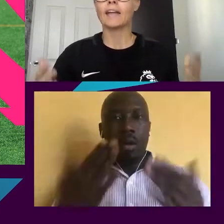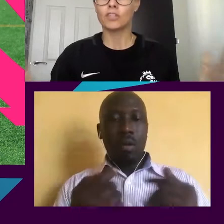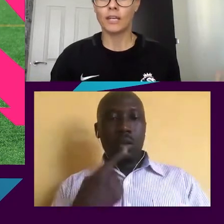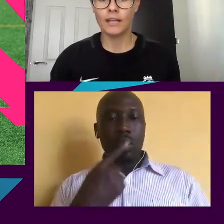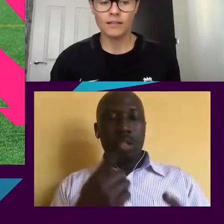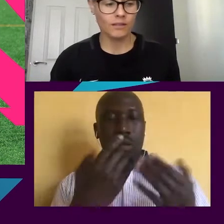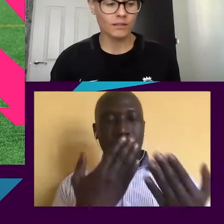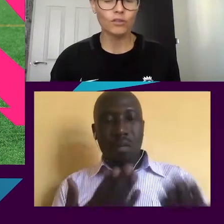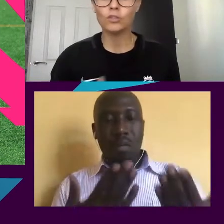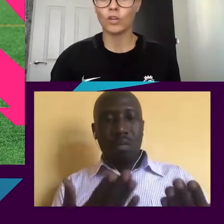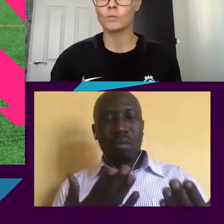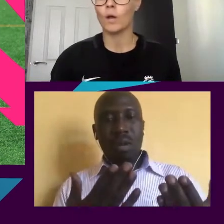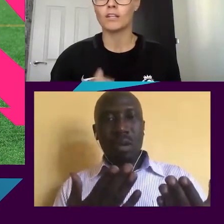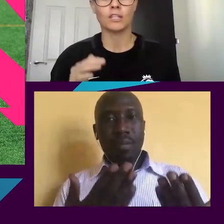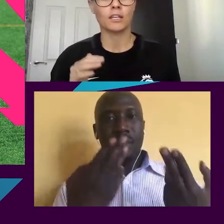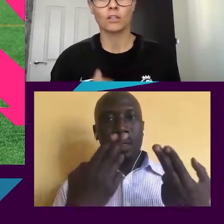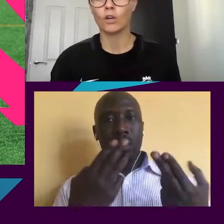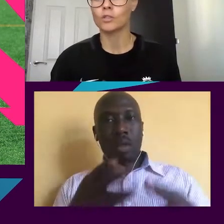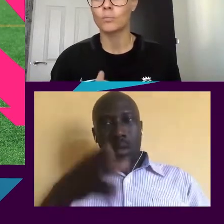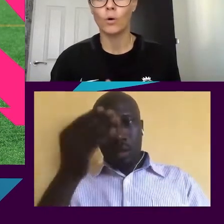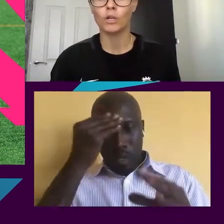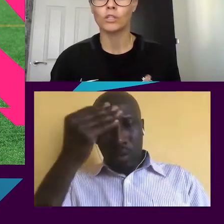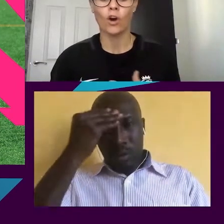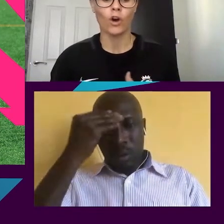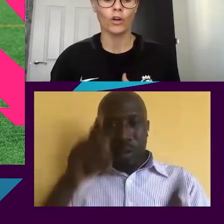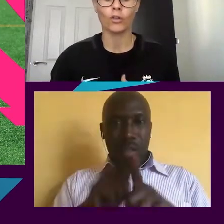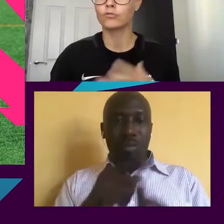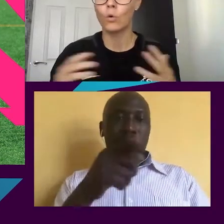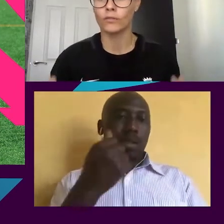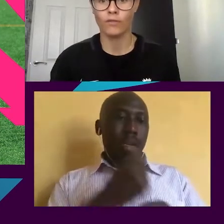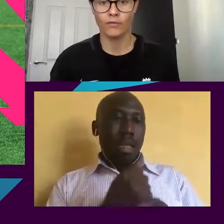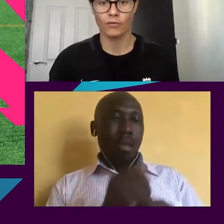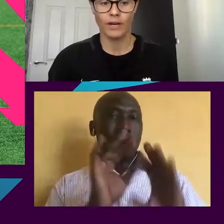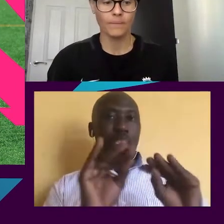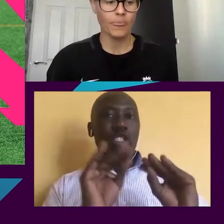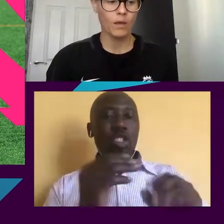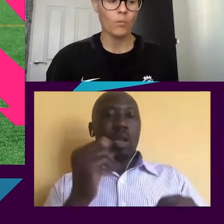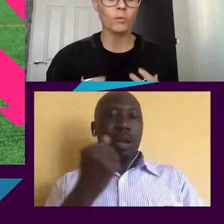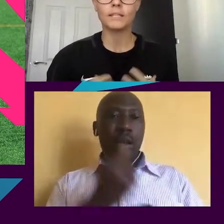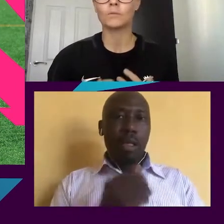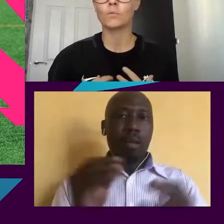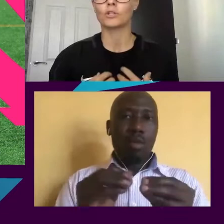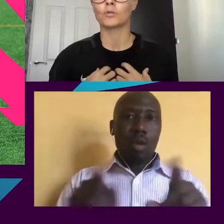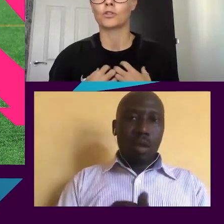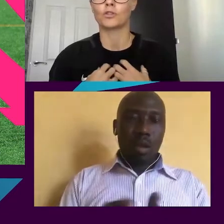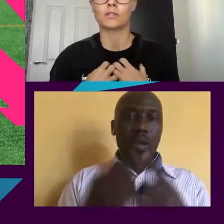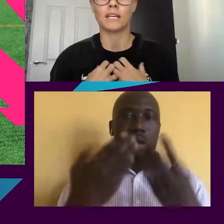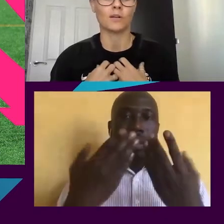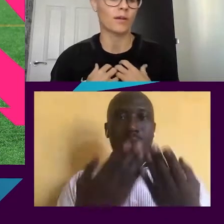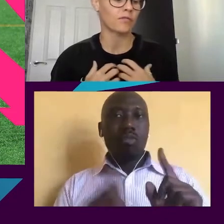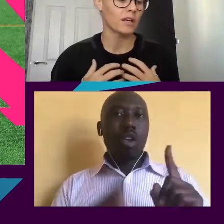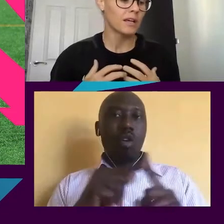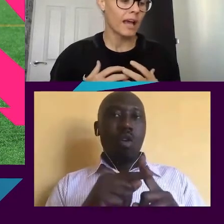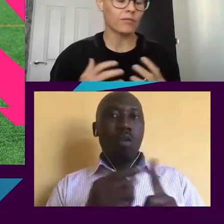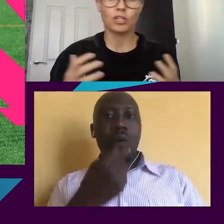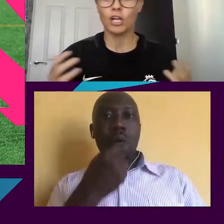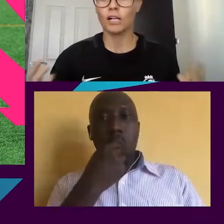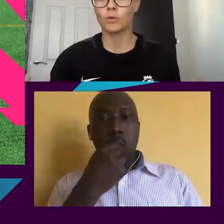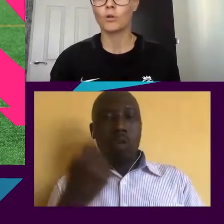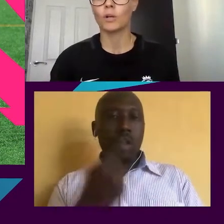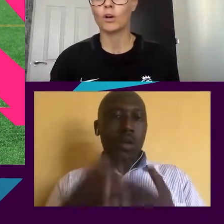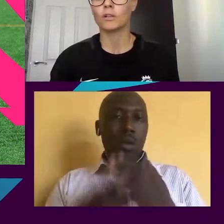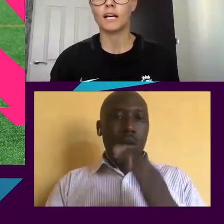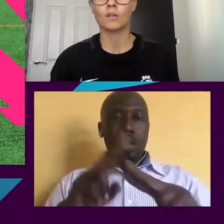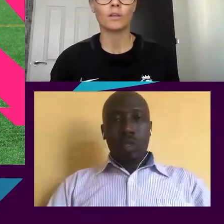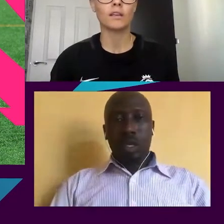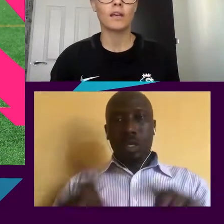let's educate not just girls, but educate girls and boys on the role of the referee. What we didn't want to do is just say to every